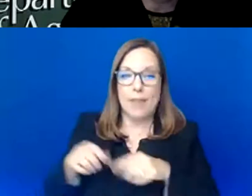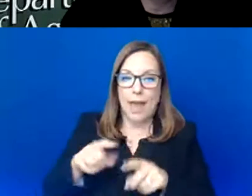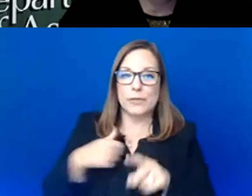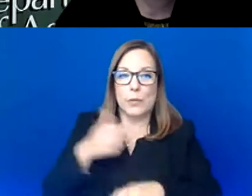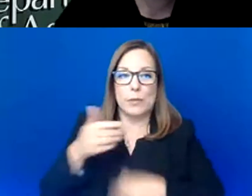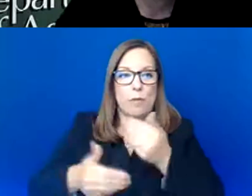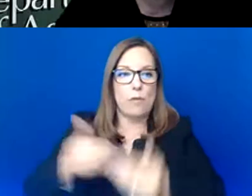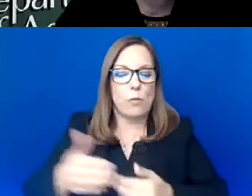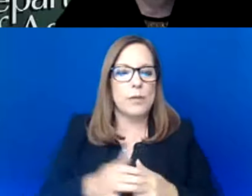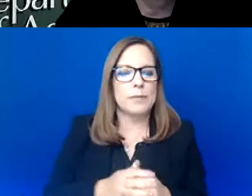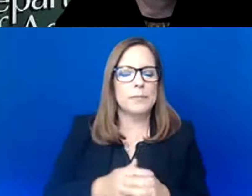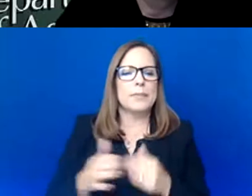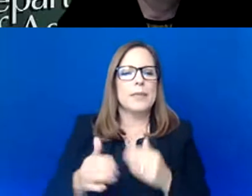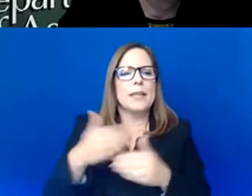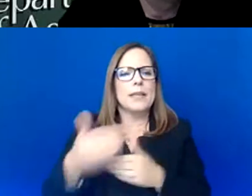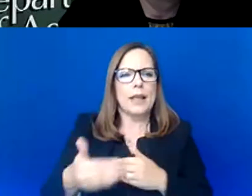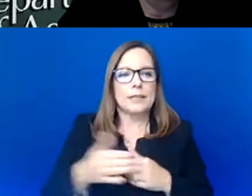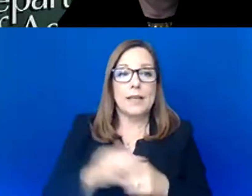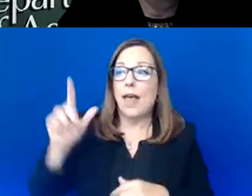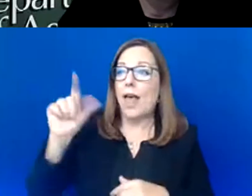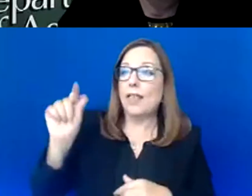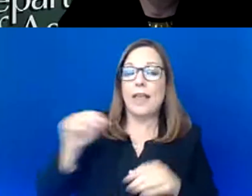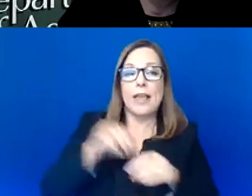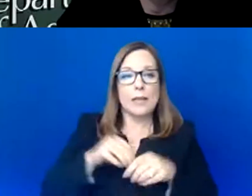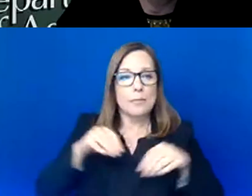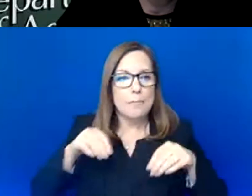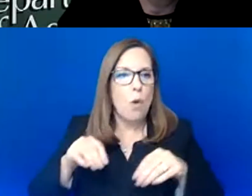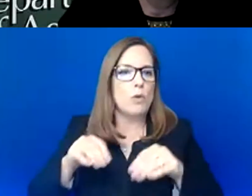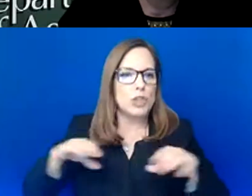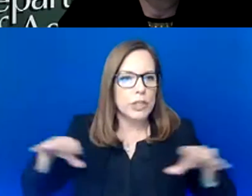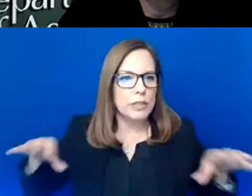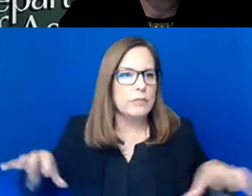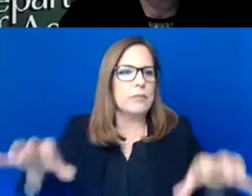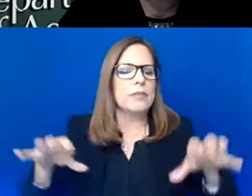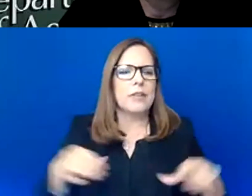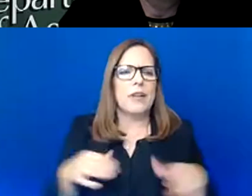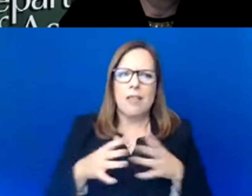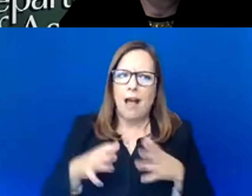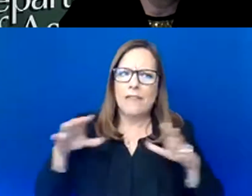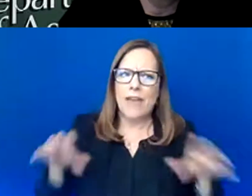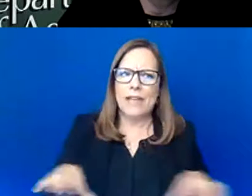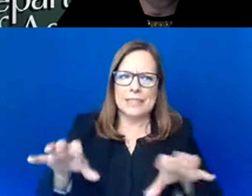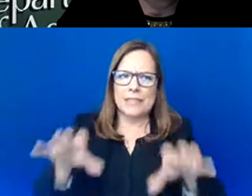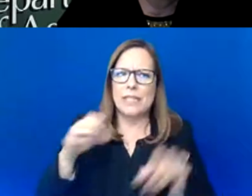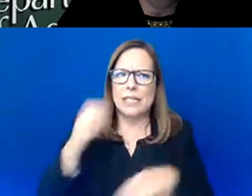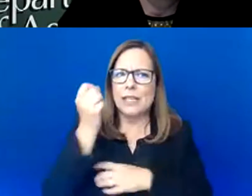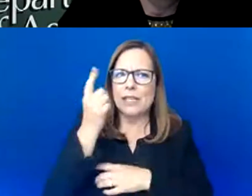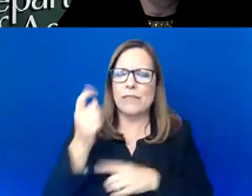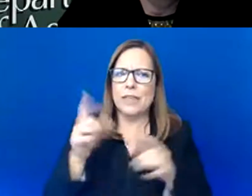LA is in motion. There's a lot of activity in our region, given the size of our population. We are